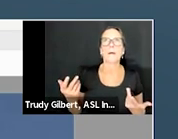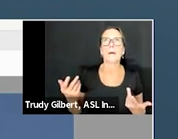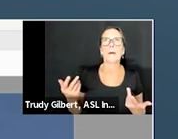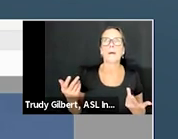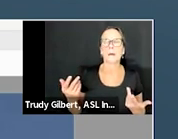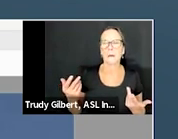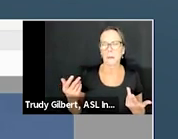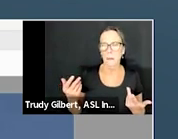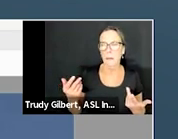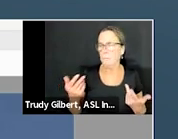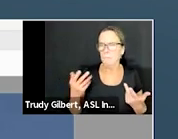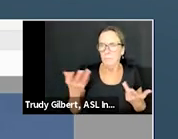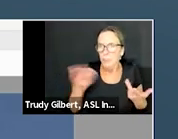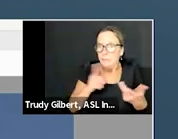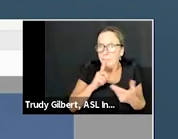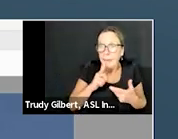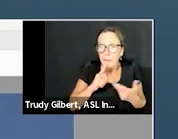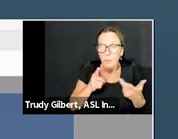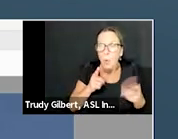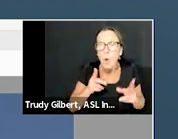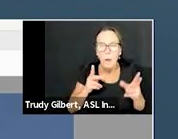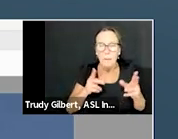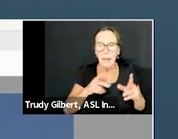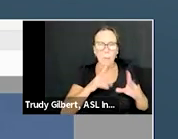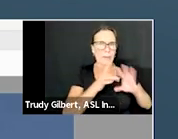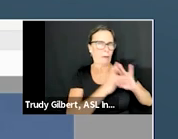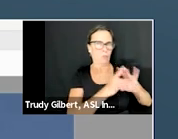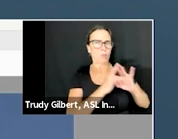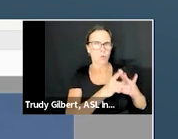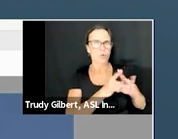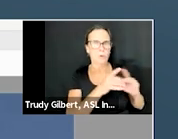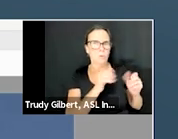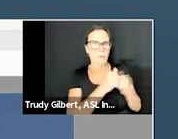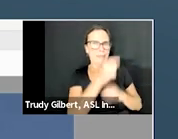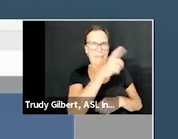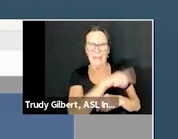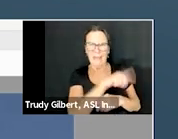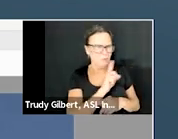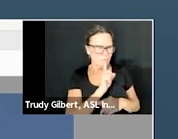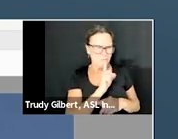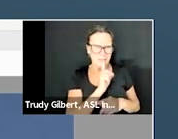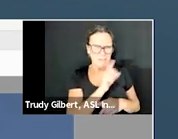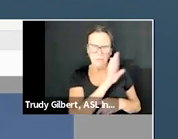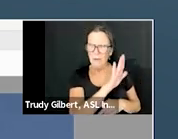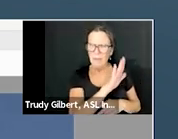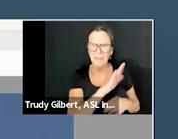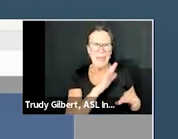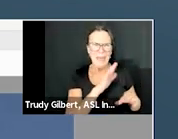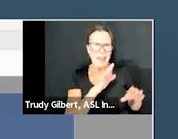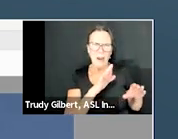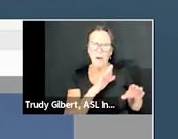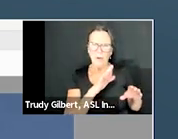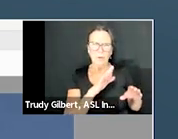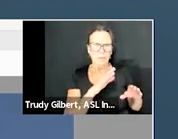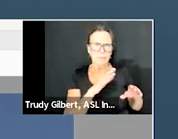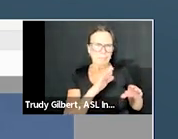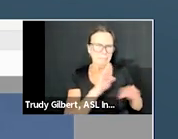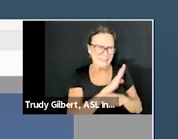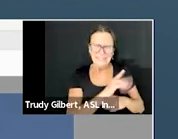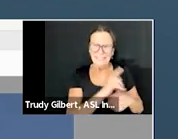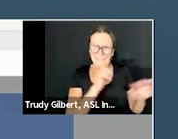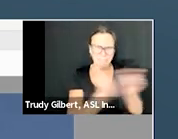make sure that work with the facility to make sure that their practices are changing if necessary.